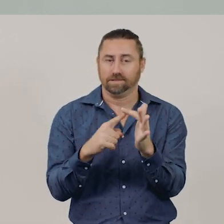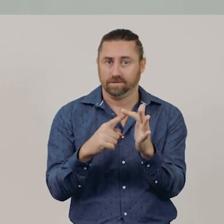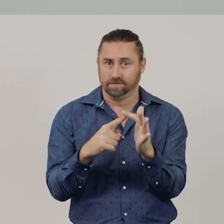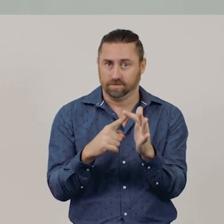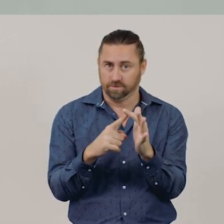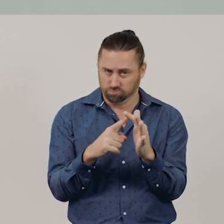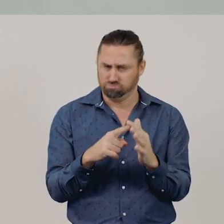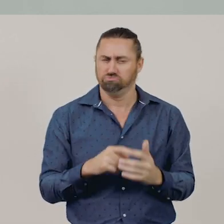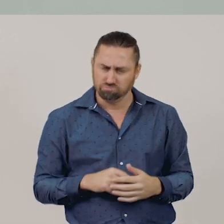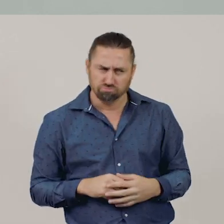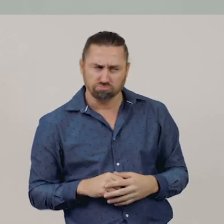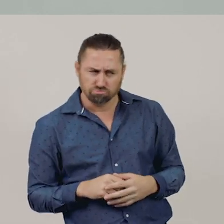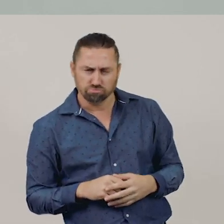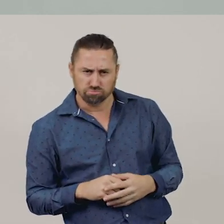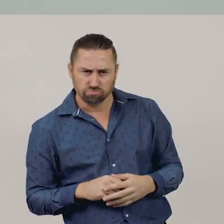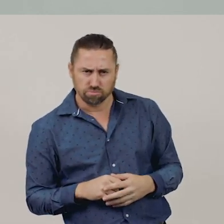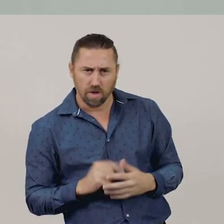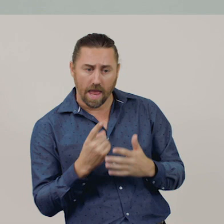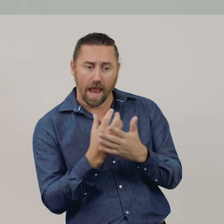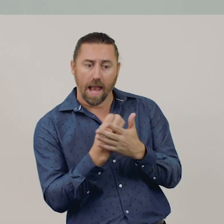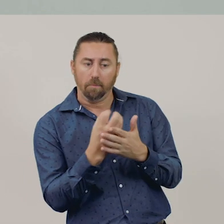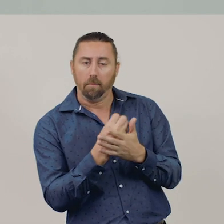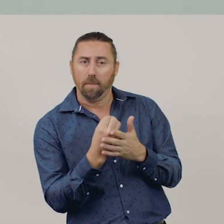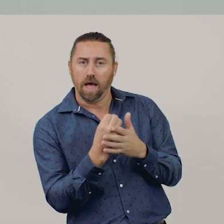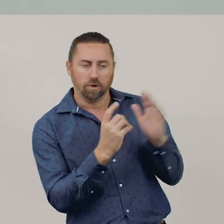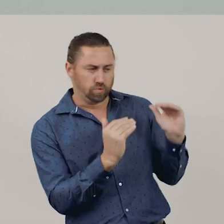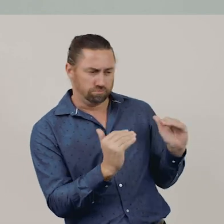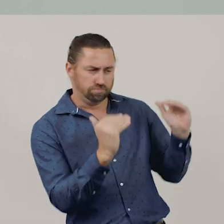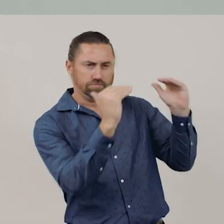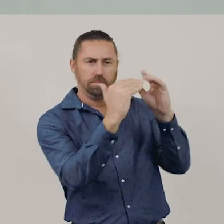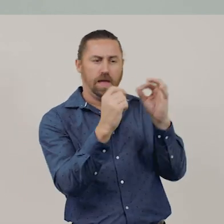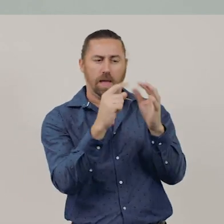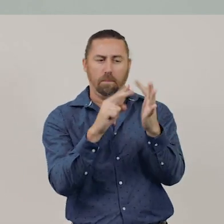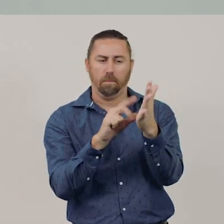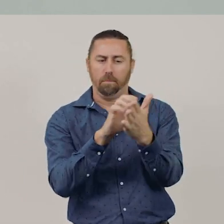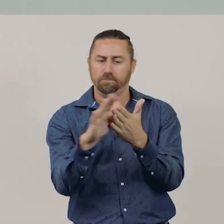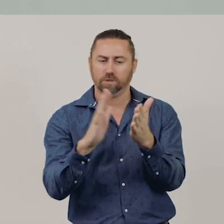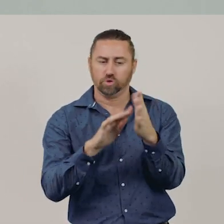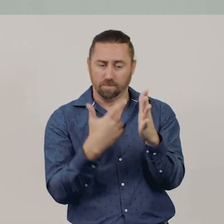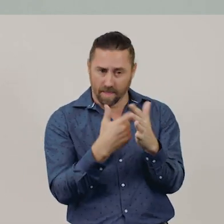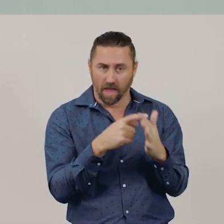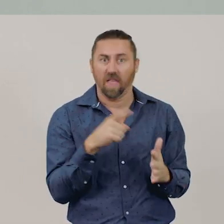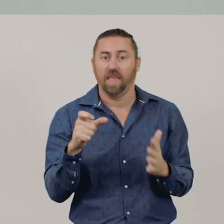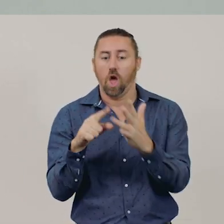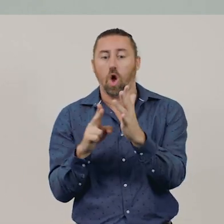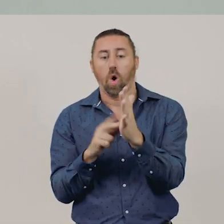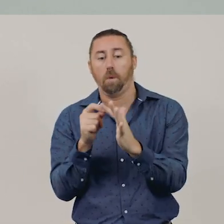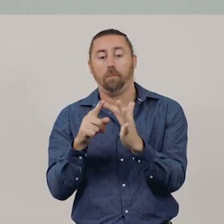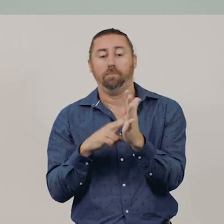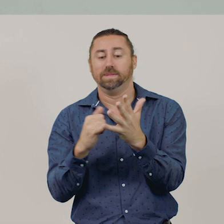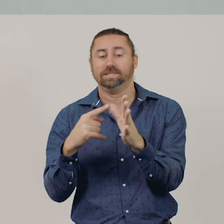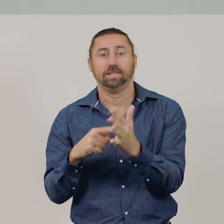this strategy, we round one of the numbers to a benchmark number and then compensate by adding